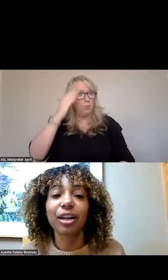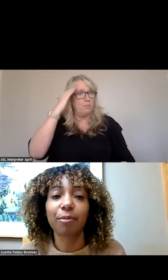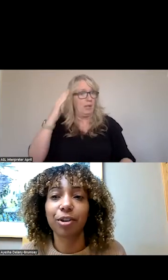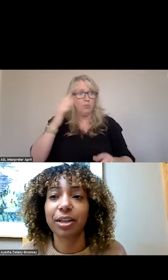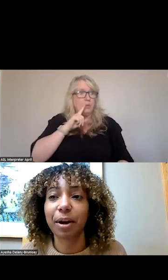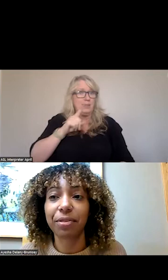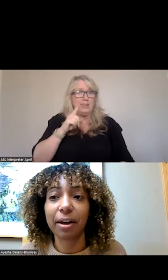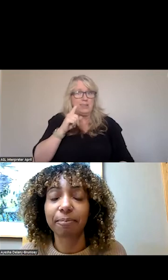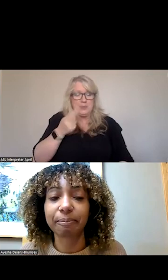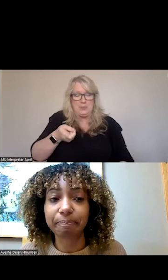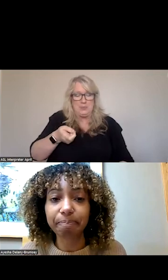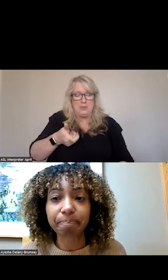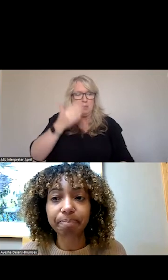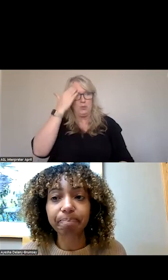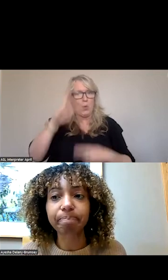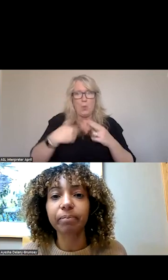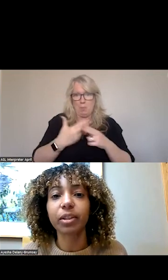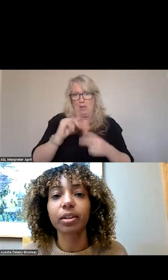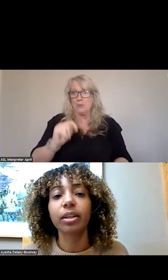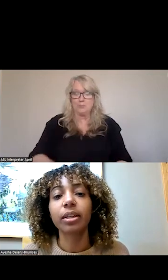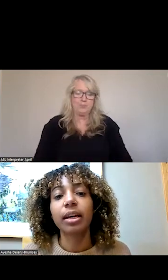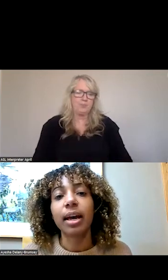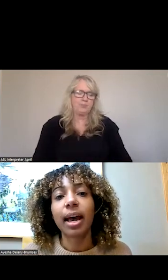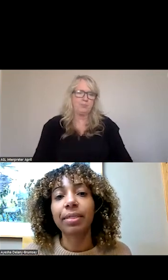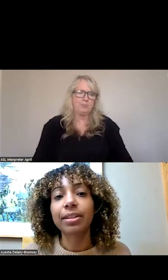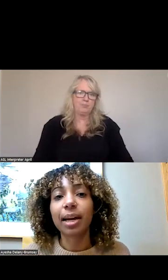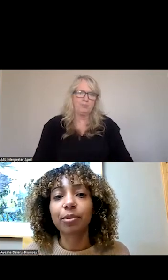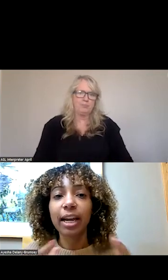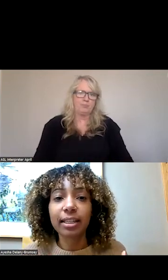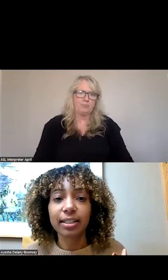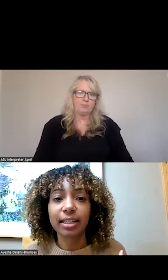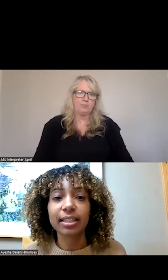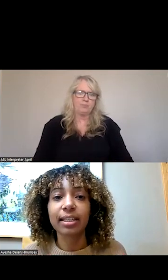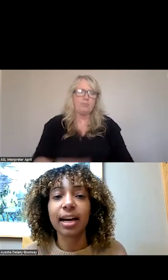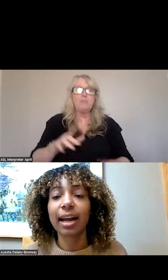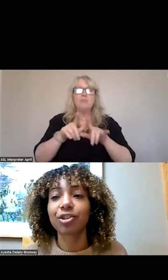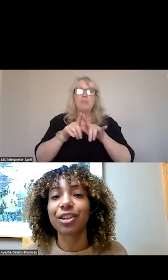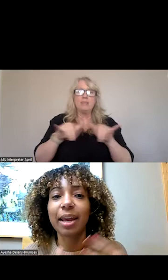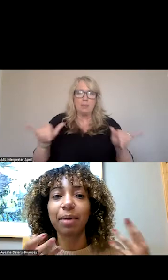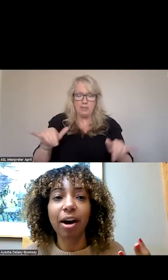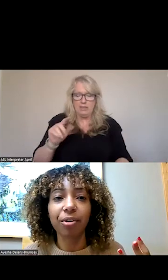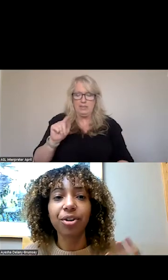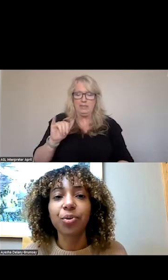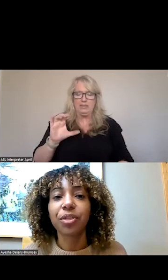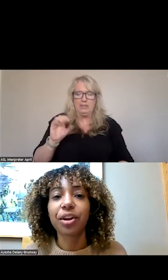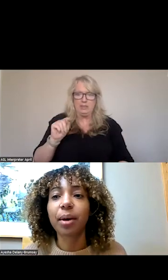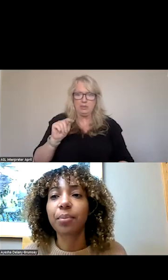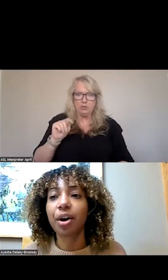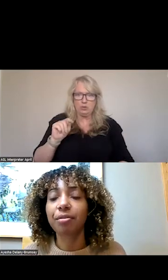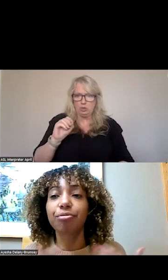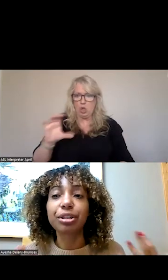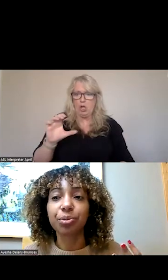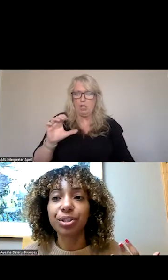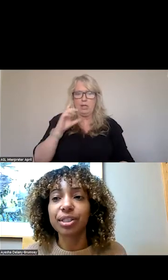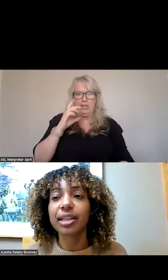little really about that. And then simultaneously, TikTok actually came out with a